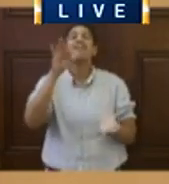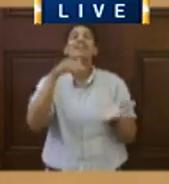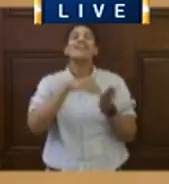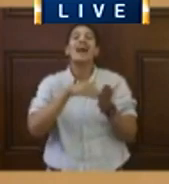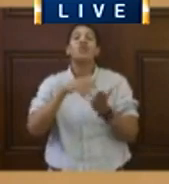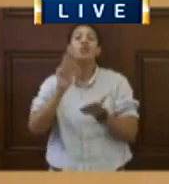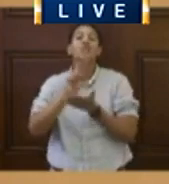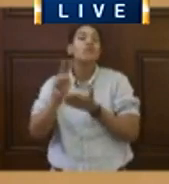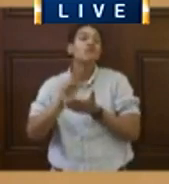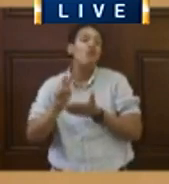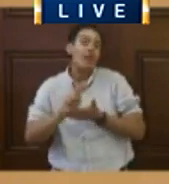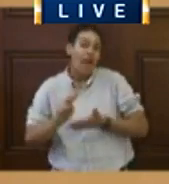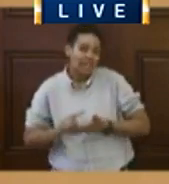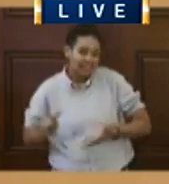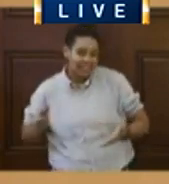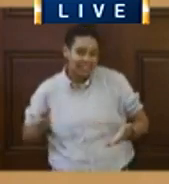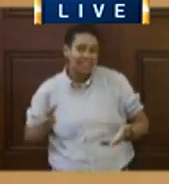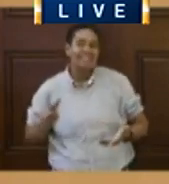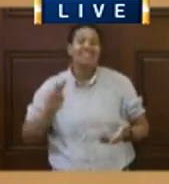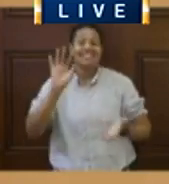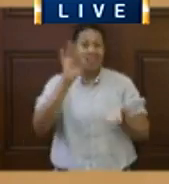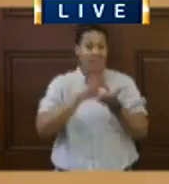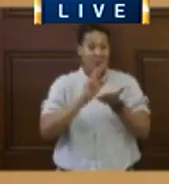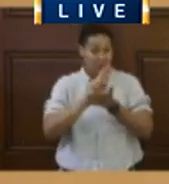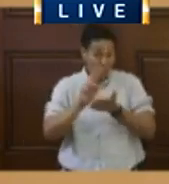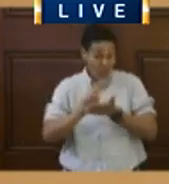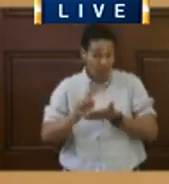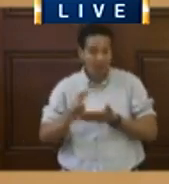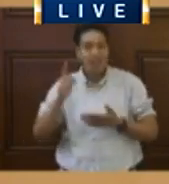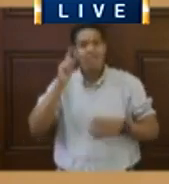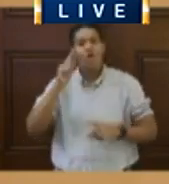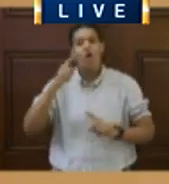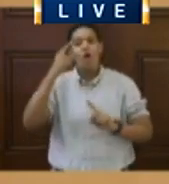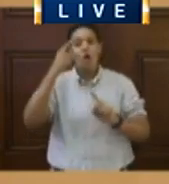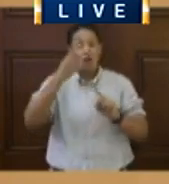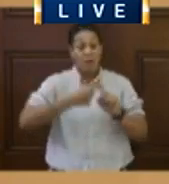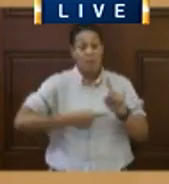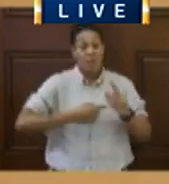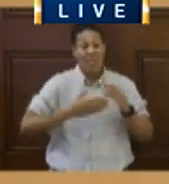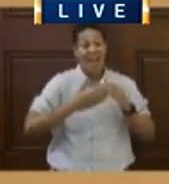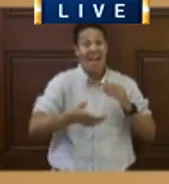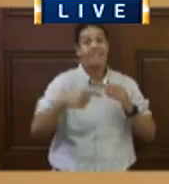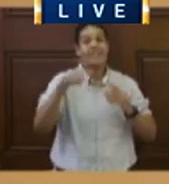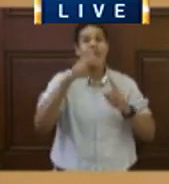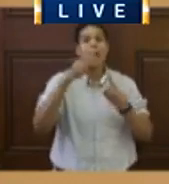fortnight for the months after they apply.